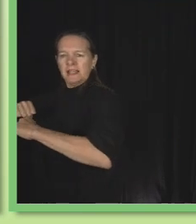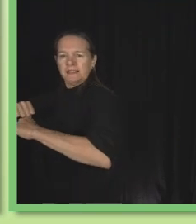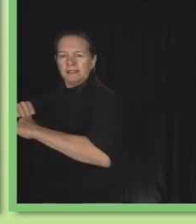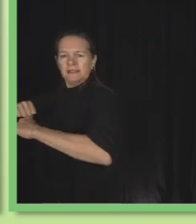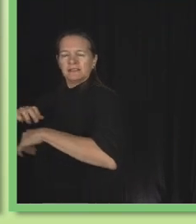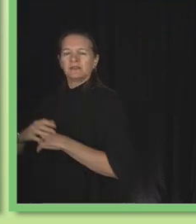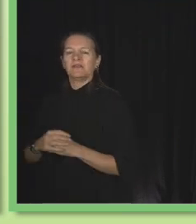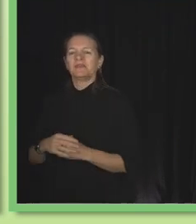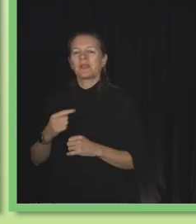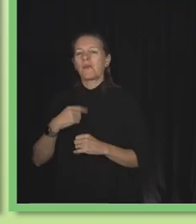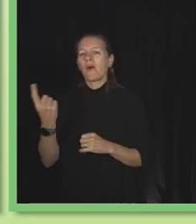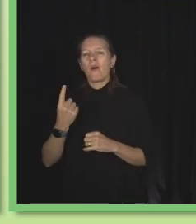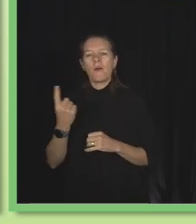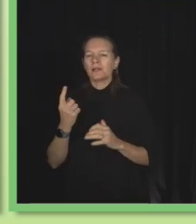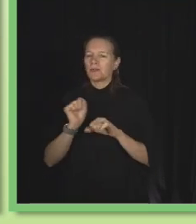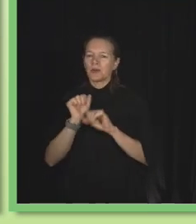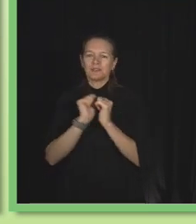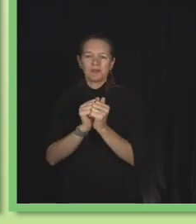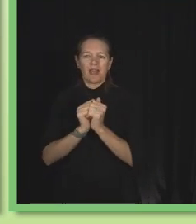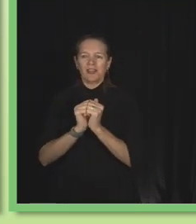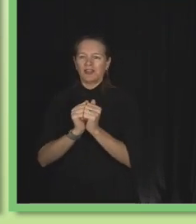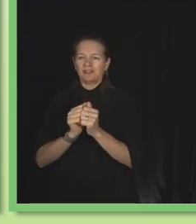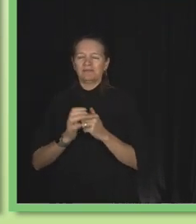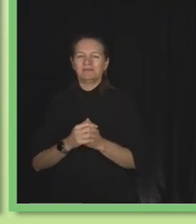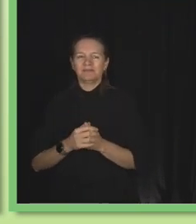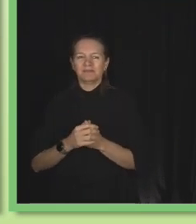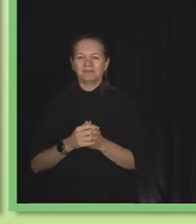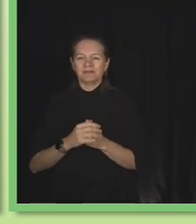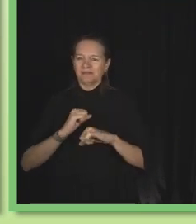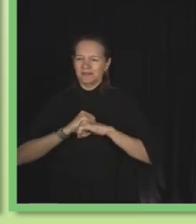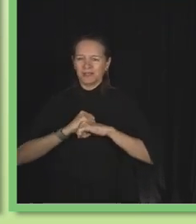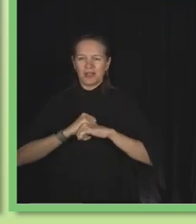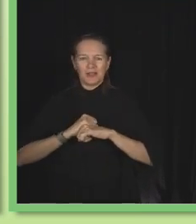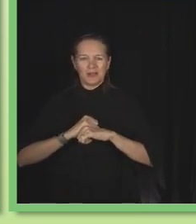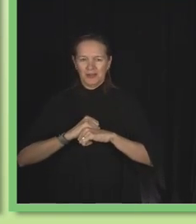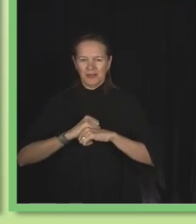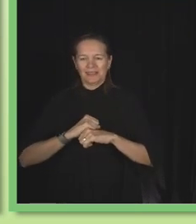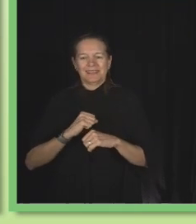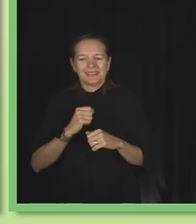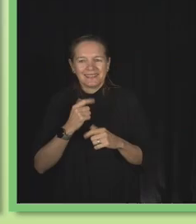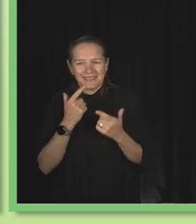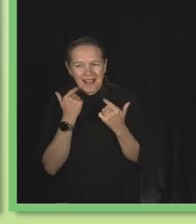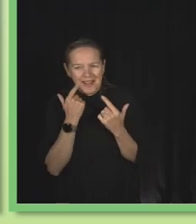And we are always working together to secure the software supply chain.